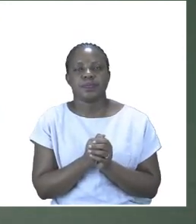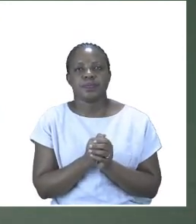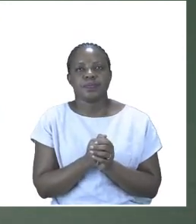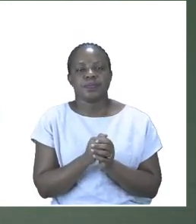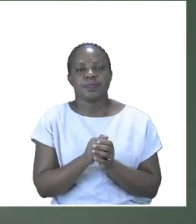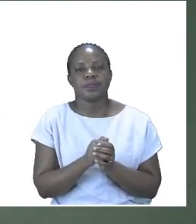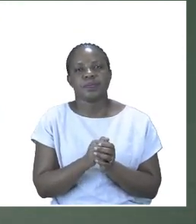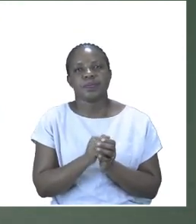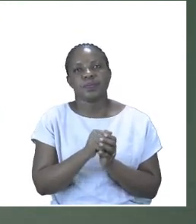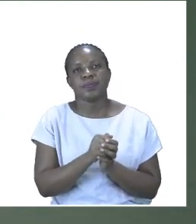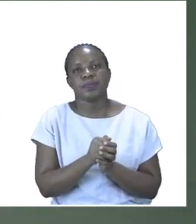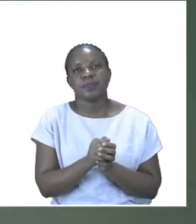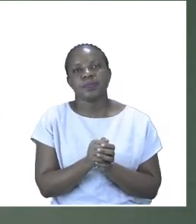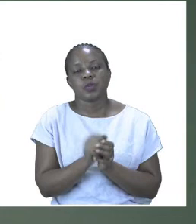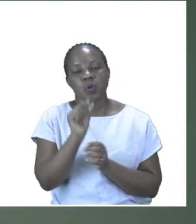F,